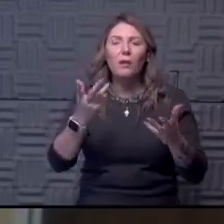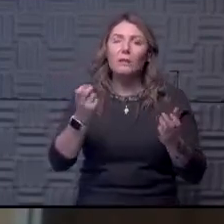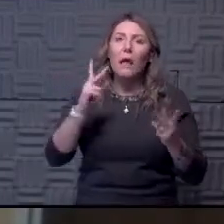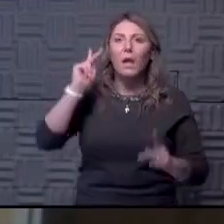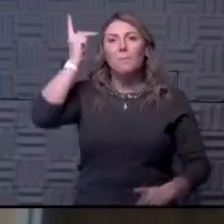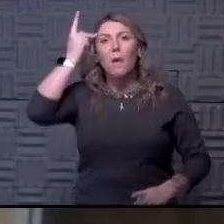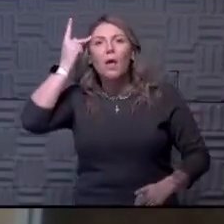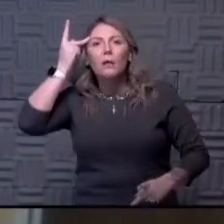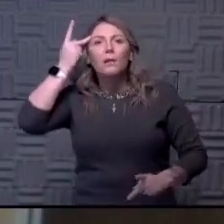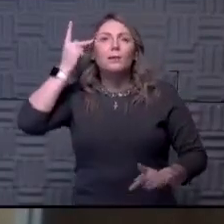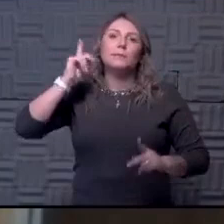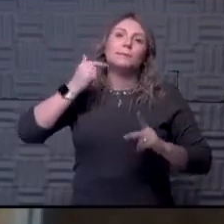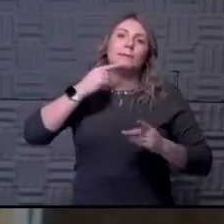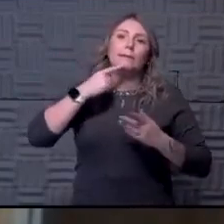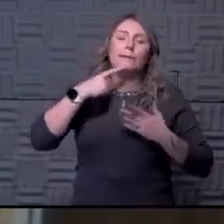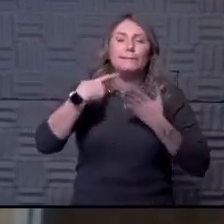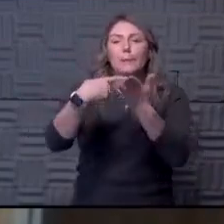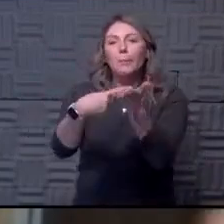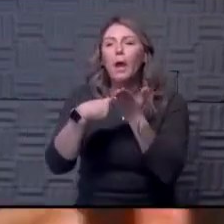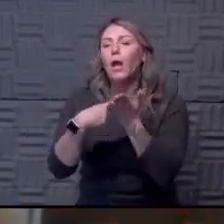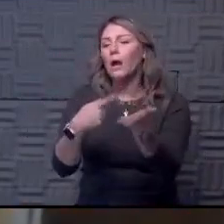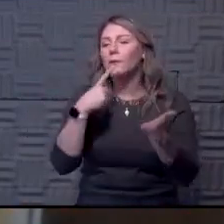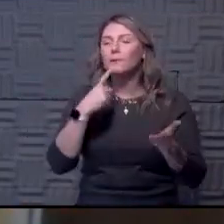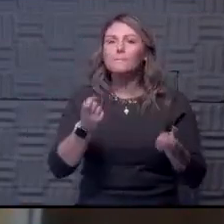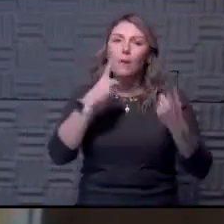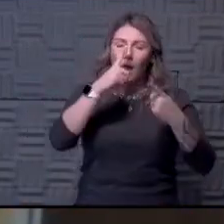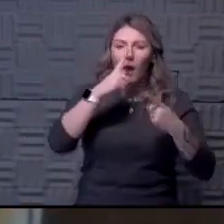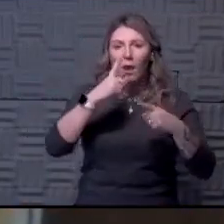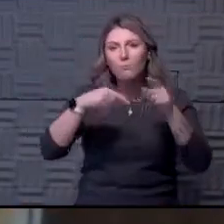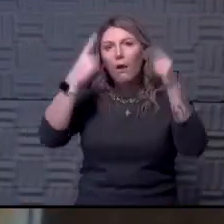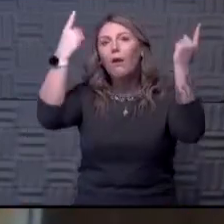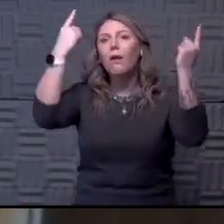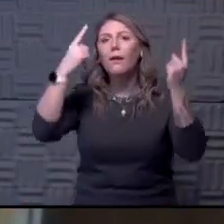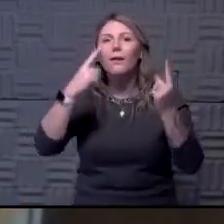of controversies that have propped up about masks and whatnot.